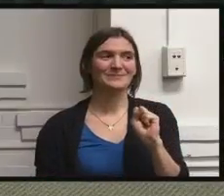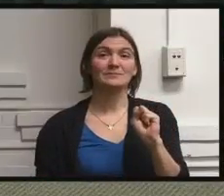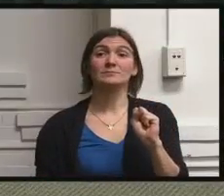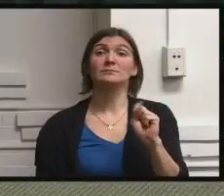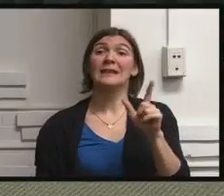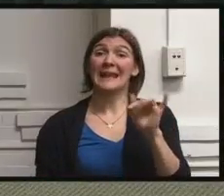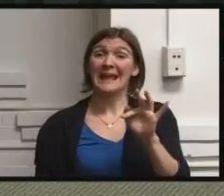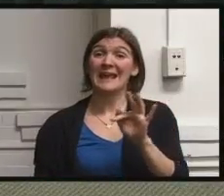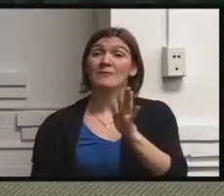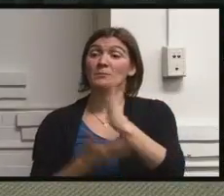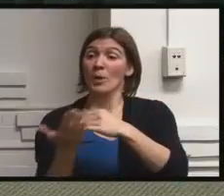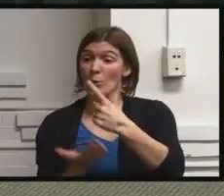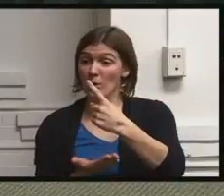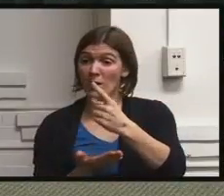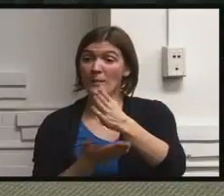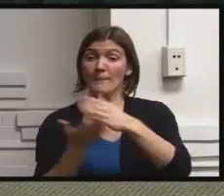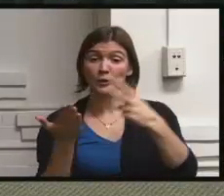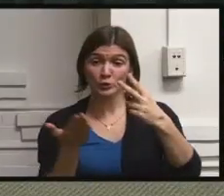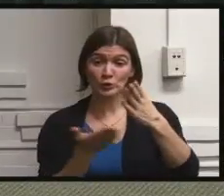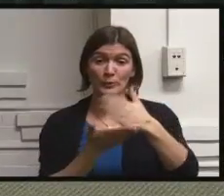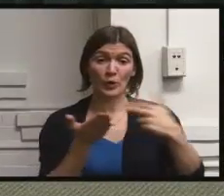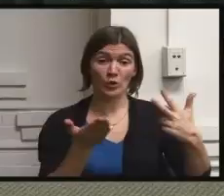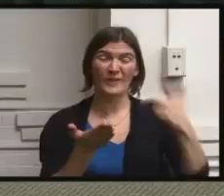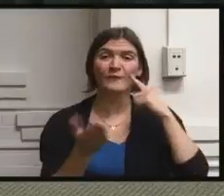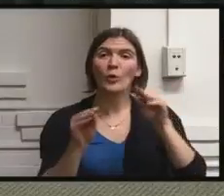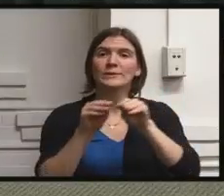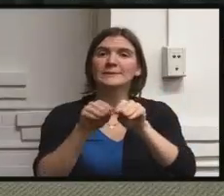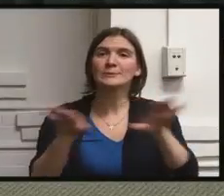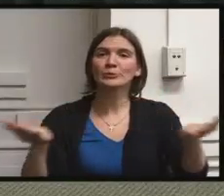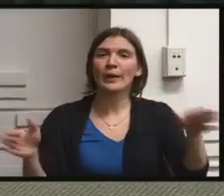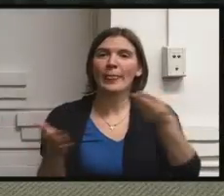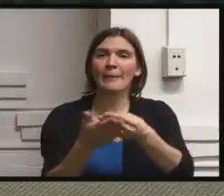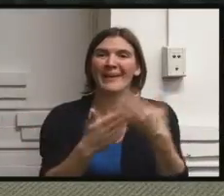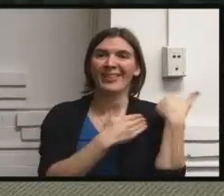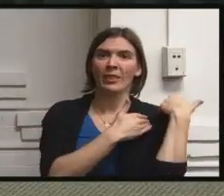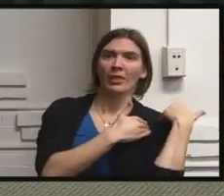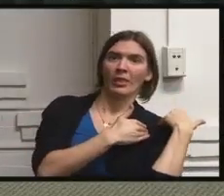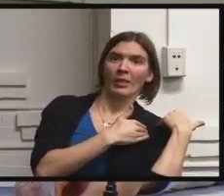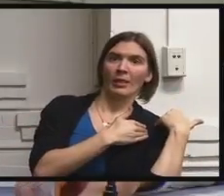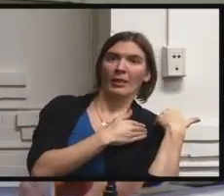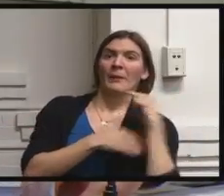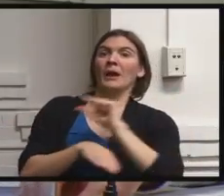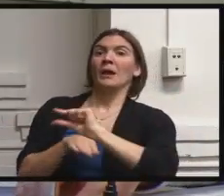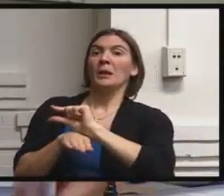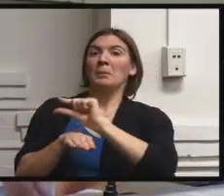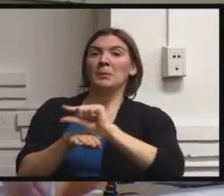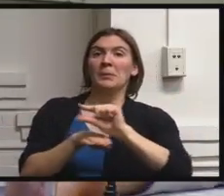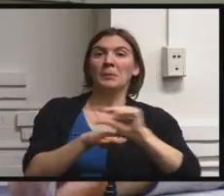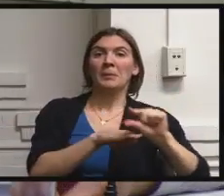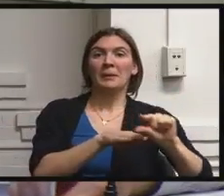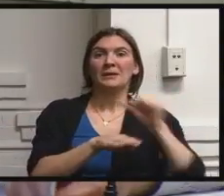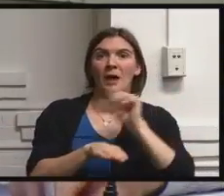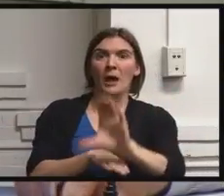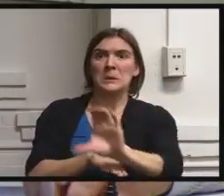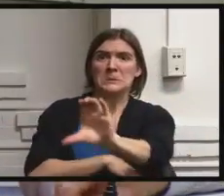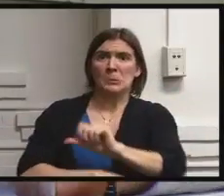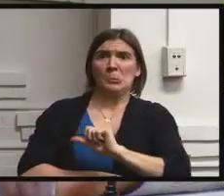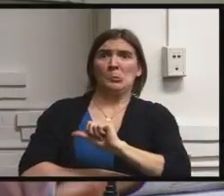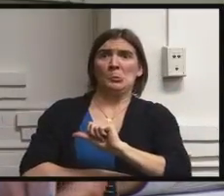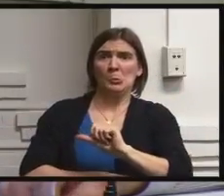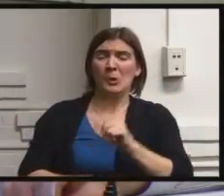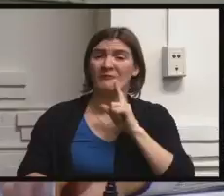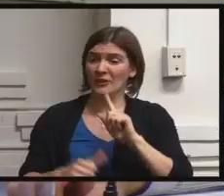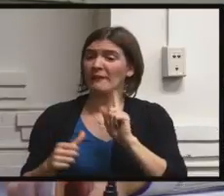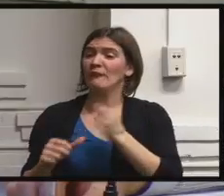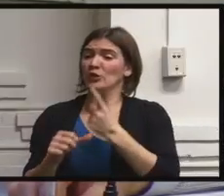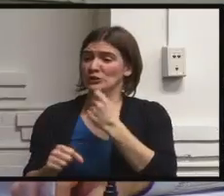for phasing it would be if there was some way of spreading the money over the bonds over time, so that the those second and third and fourth